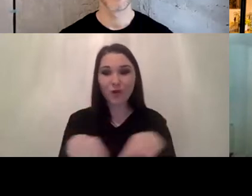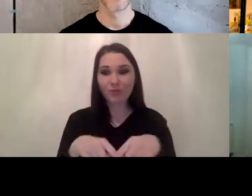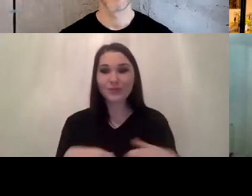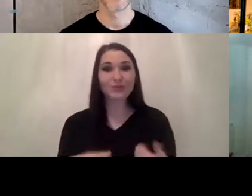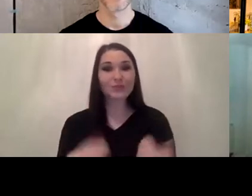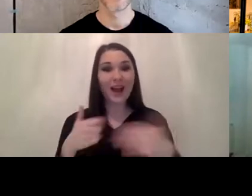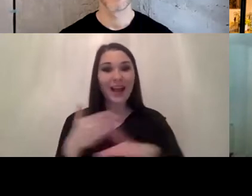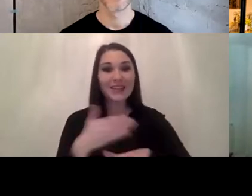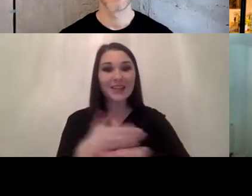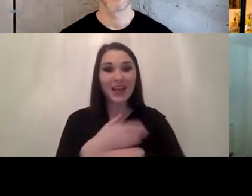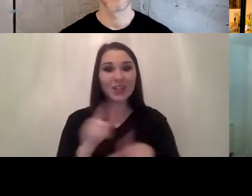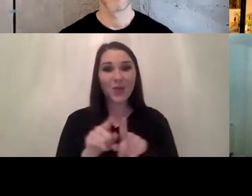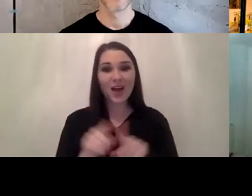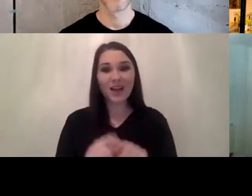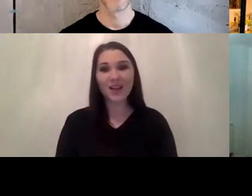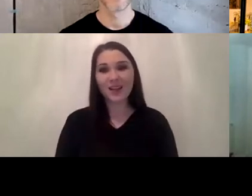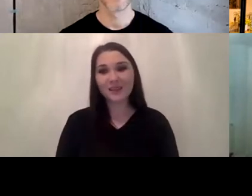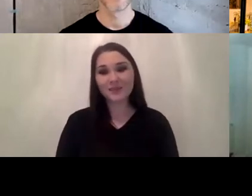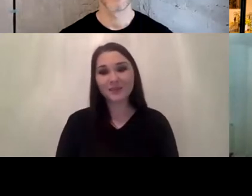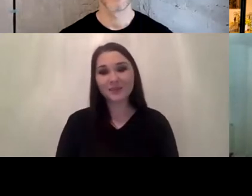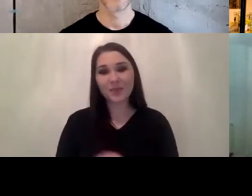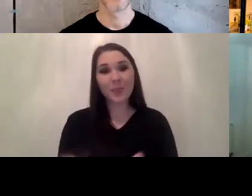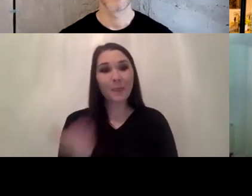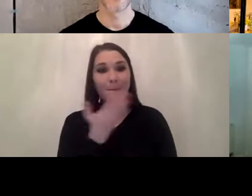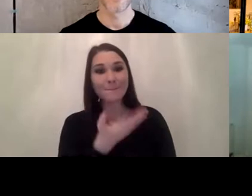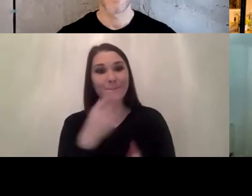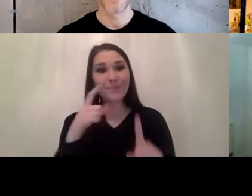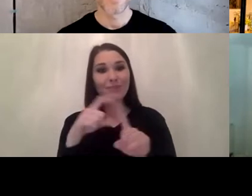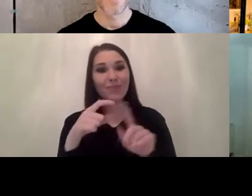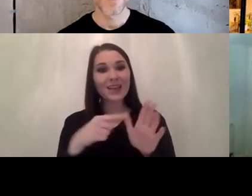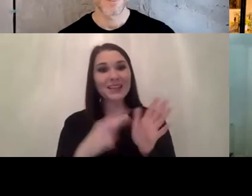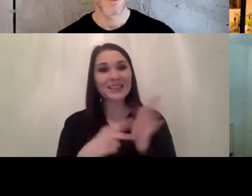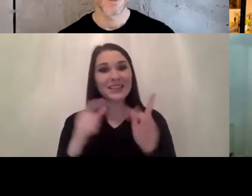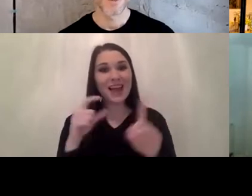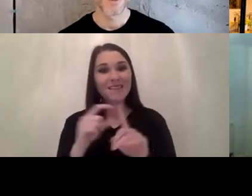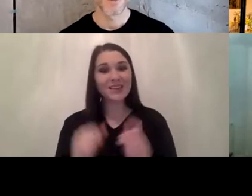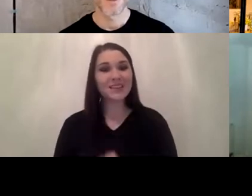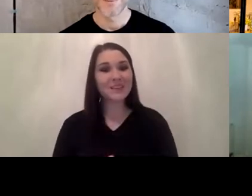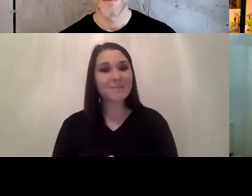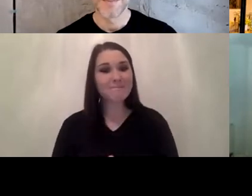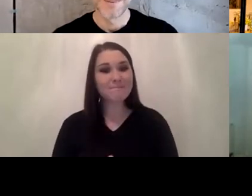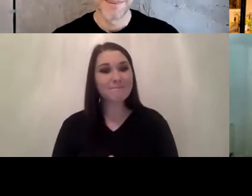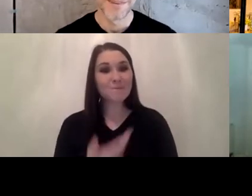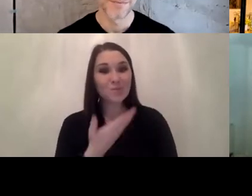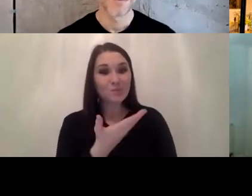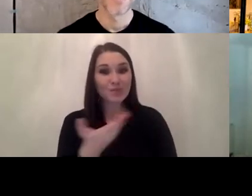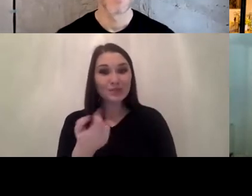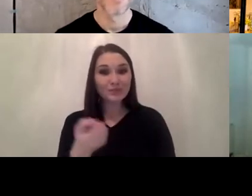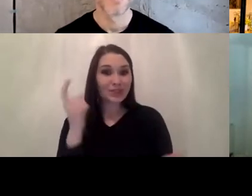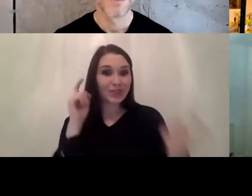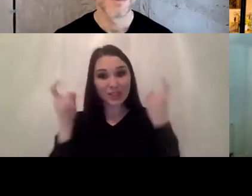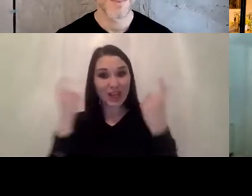well. And how about you, David? Would you have any core suggestions for our audience and panelists